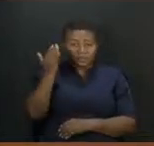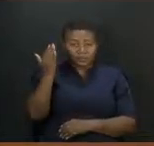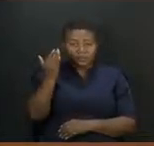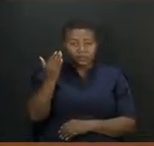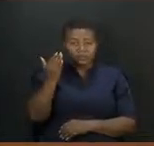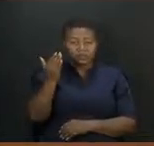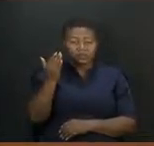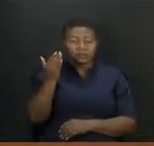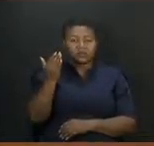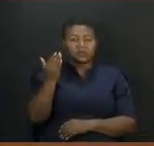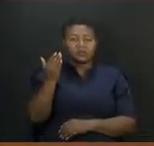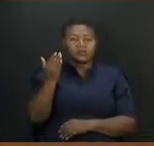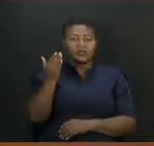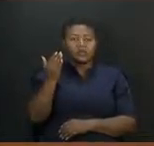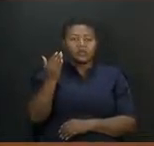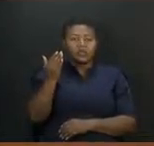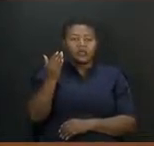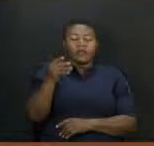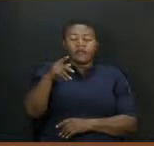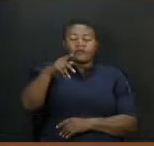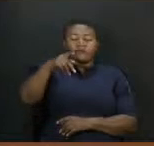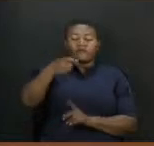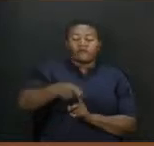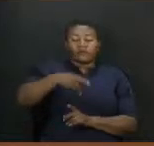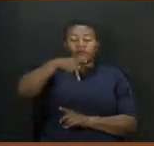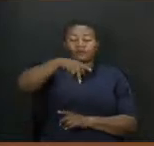in honor of Phyllis Na